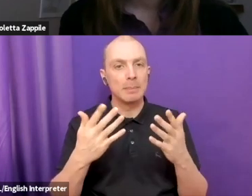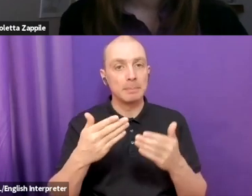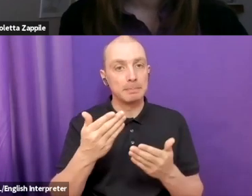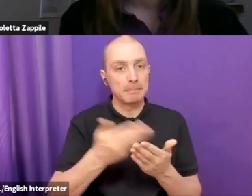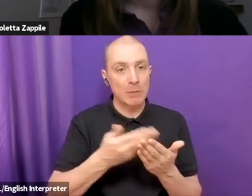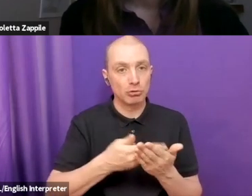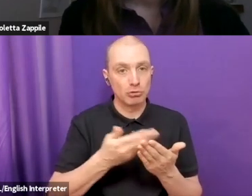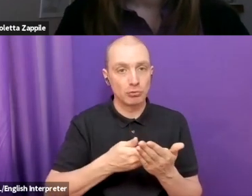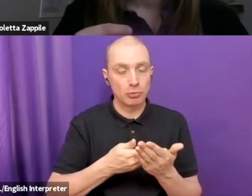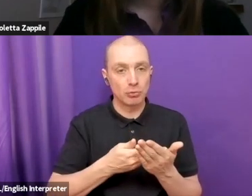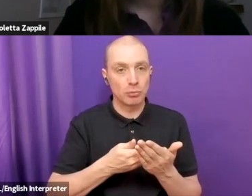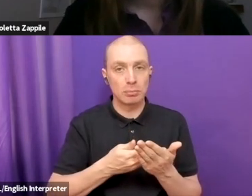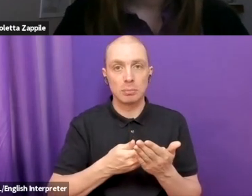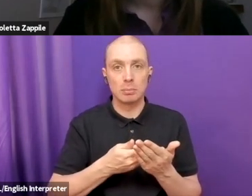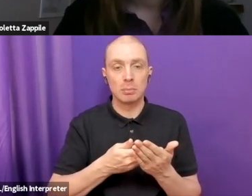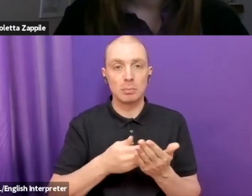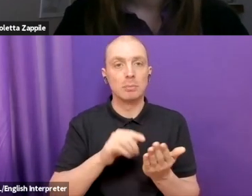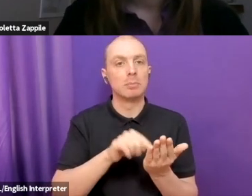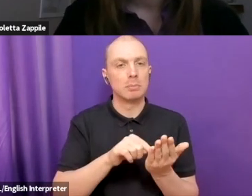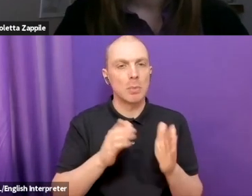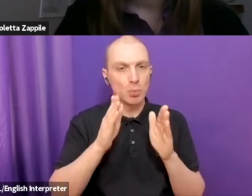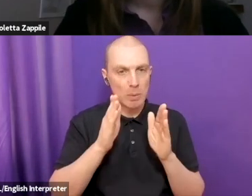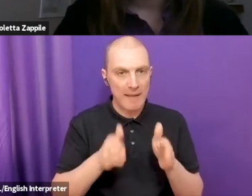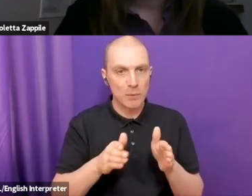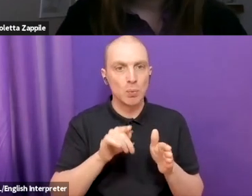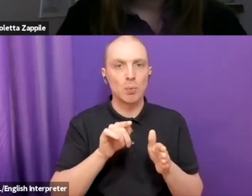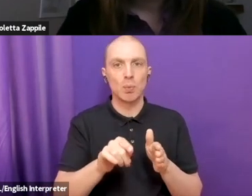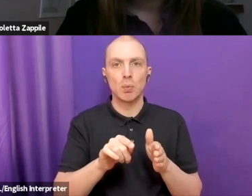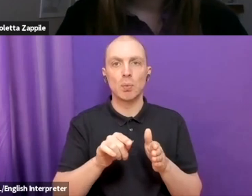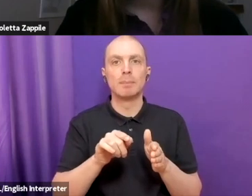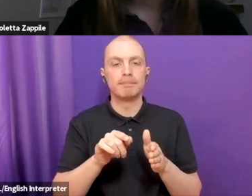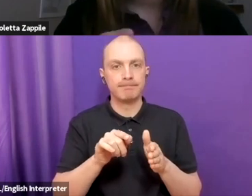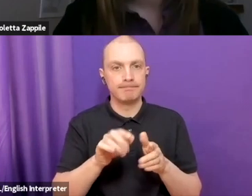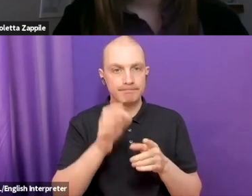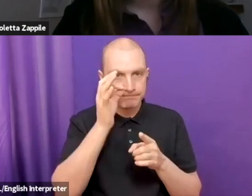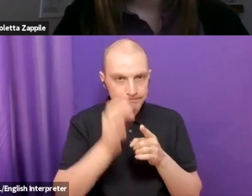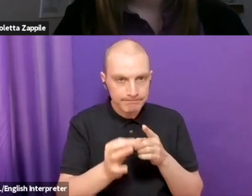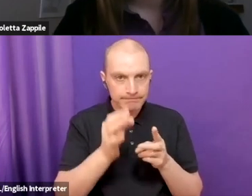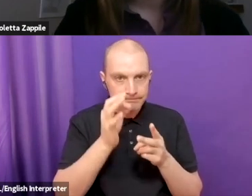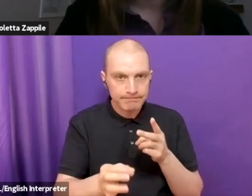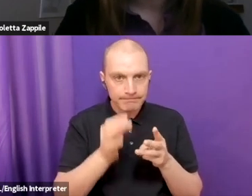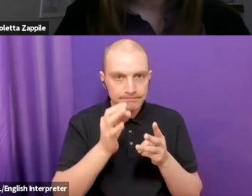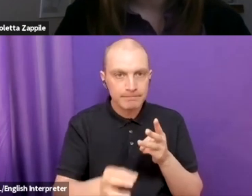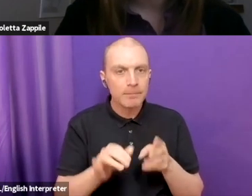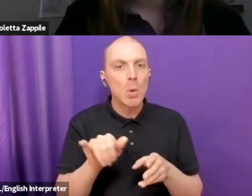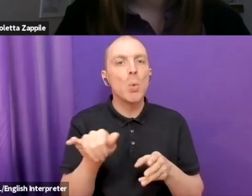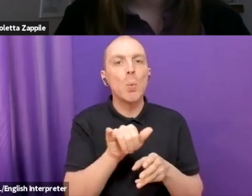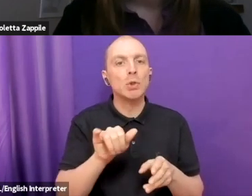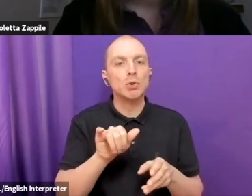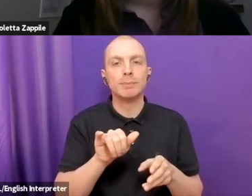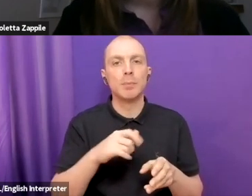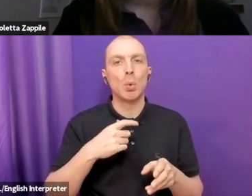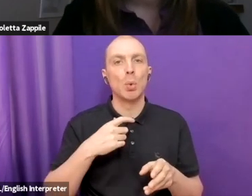to define the human rights challenge on which you're working, to provide a more accurate